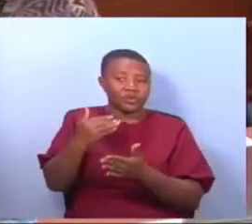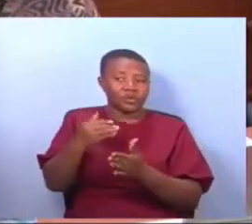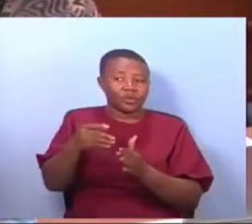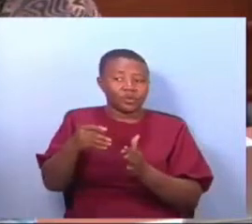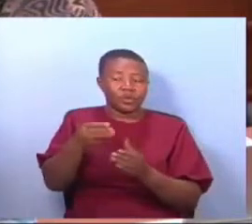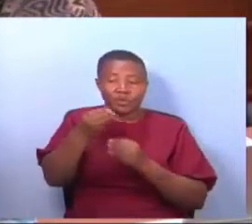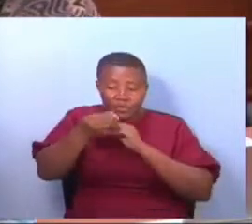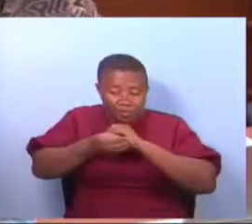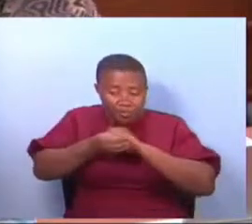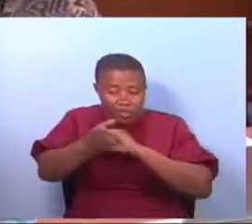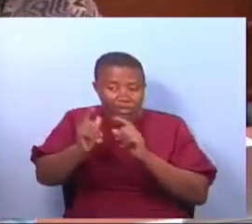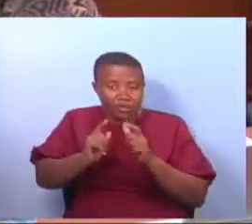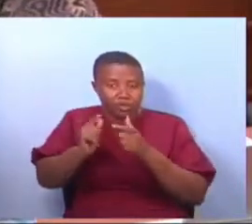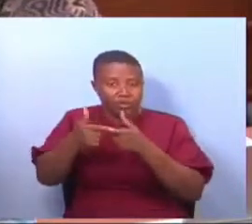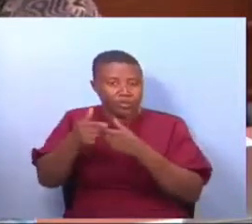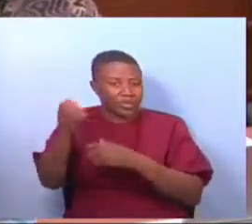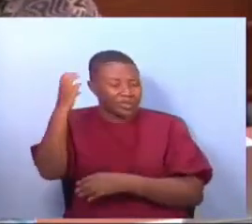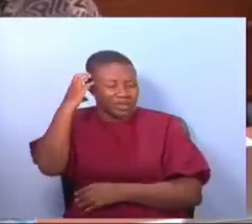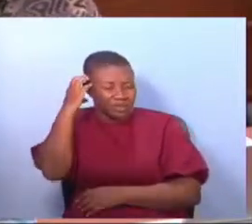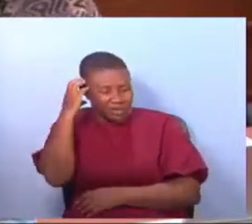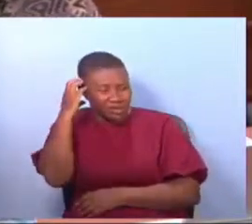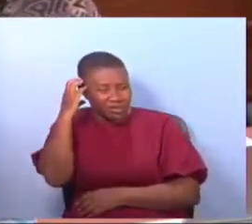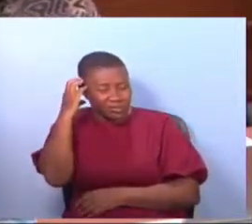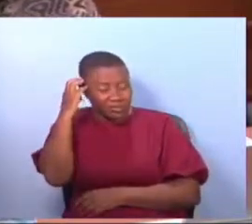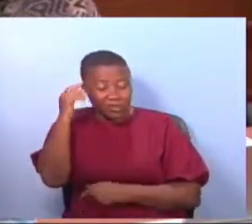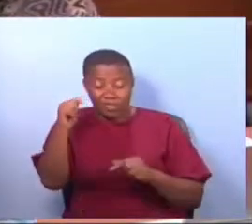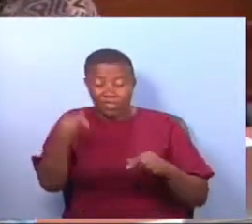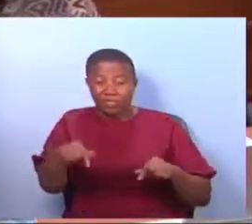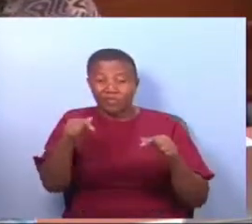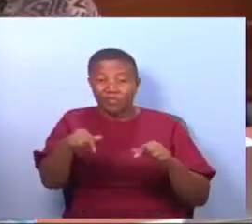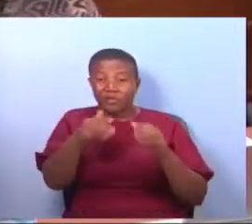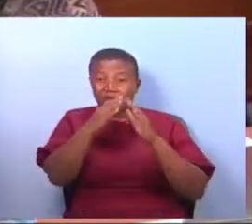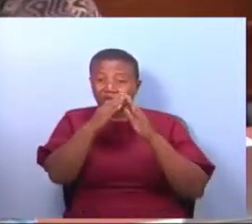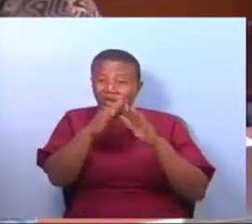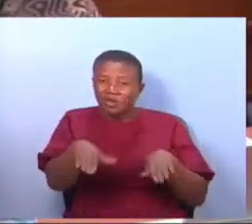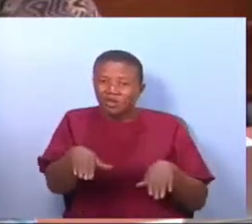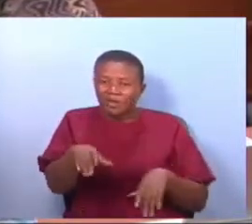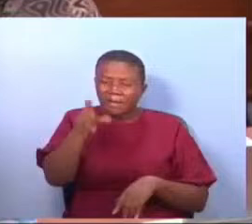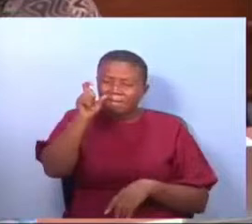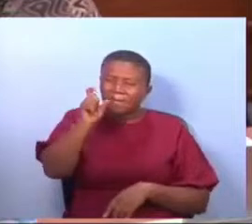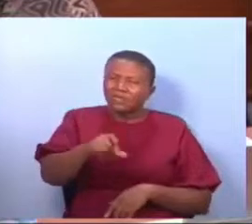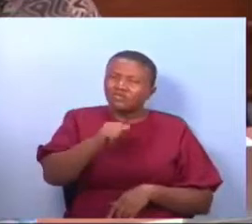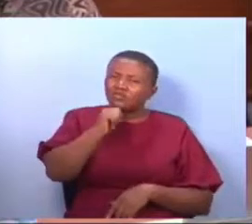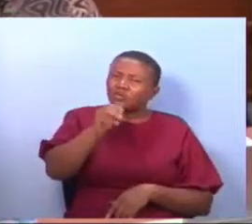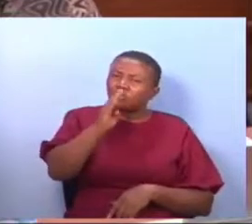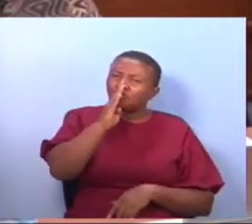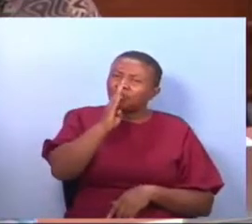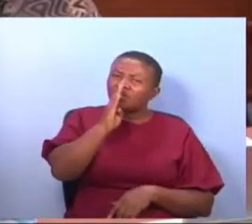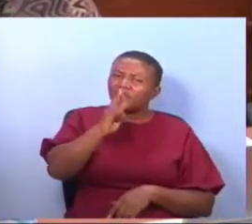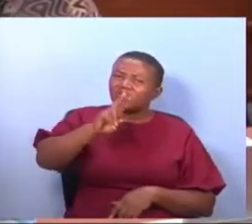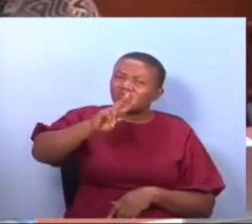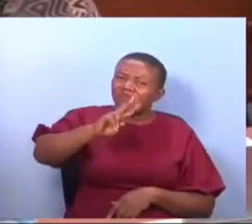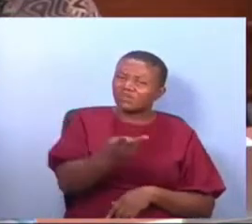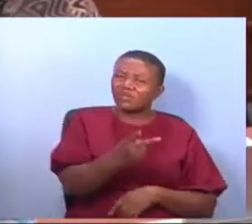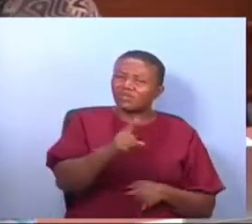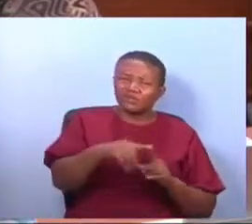This House should not be a secondary recipient of that which is its bona